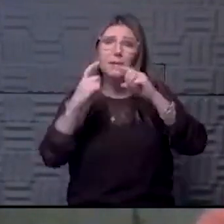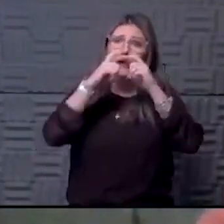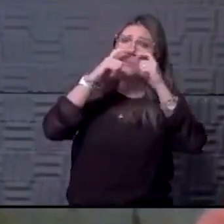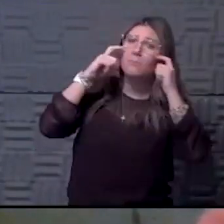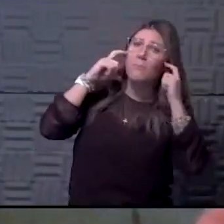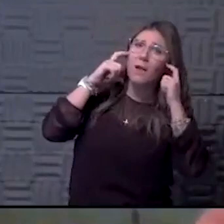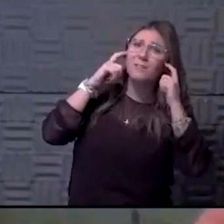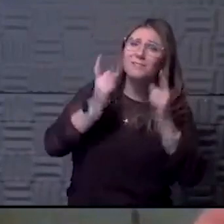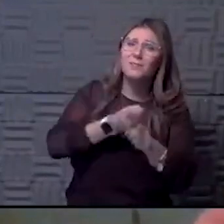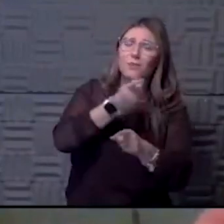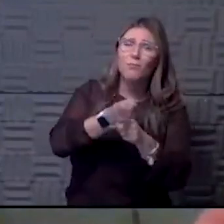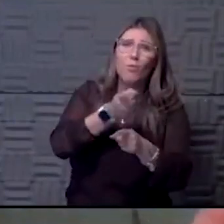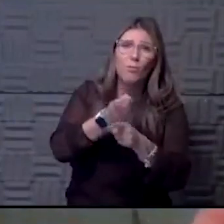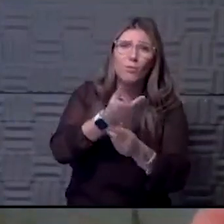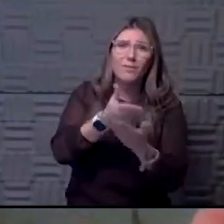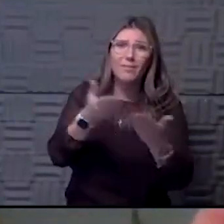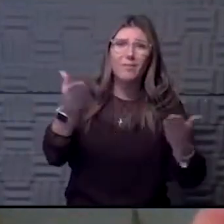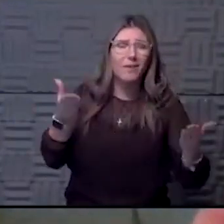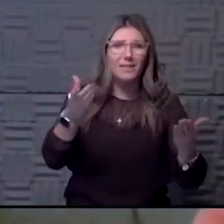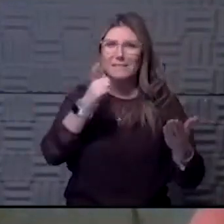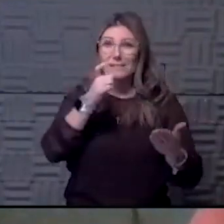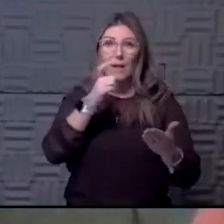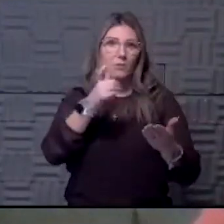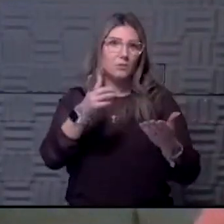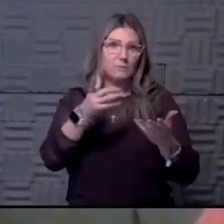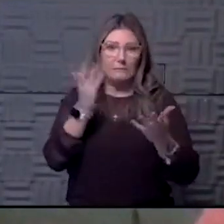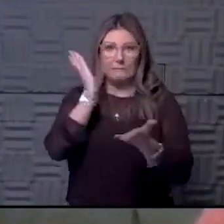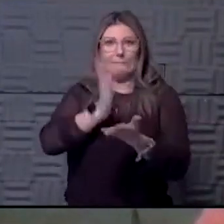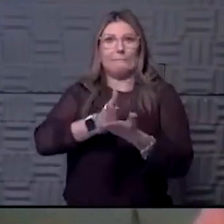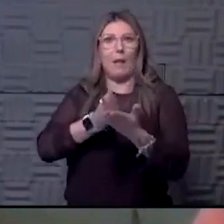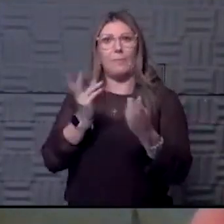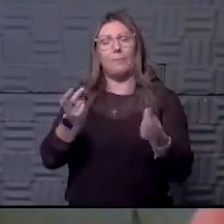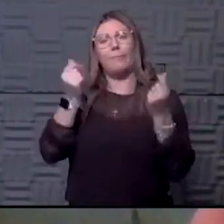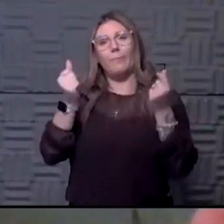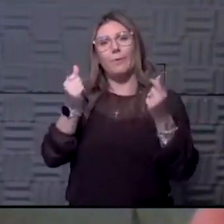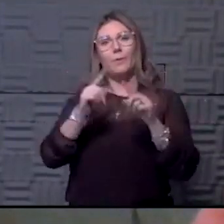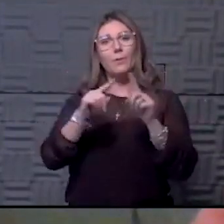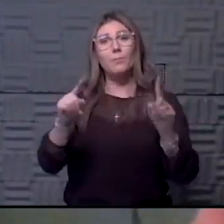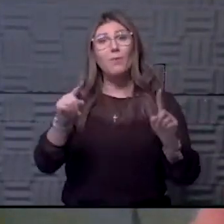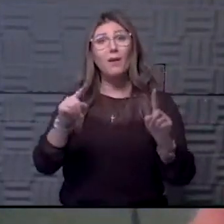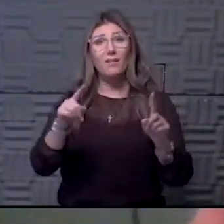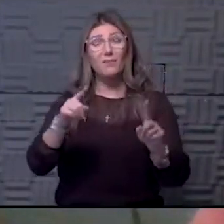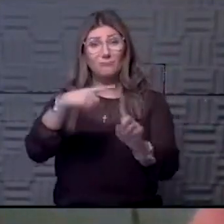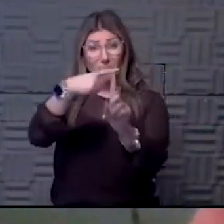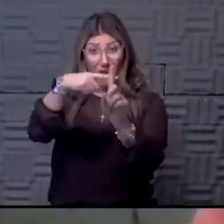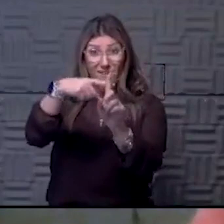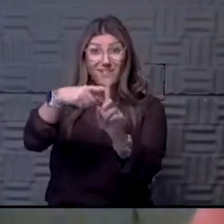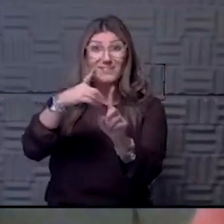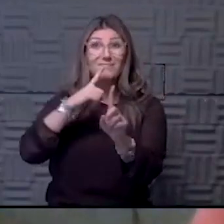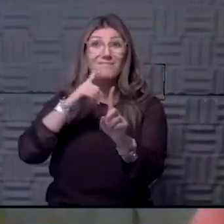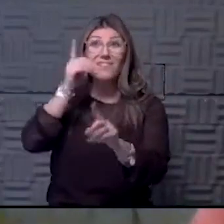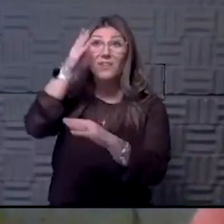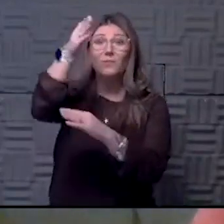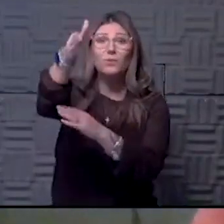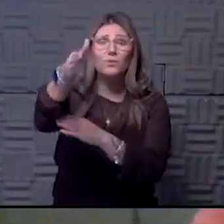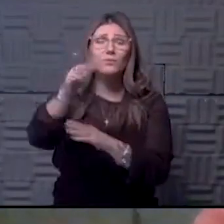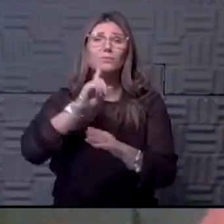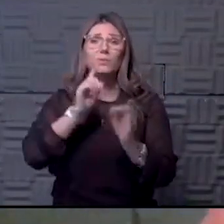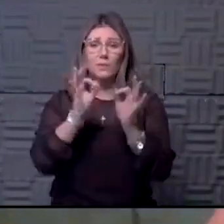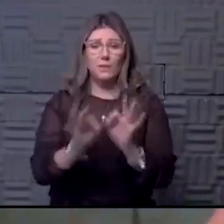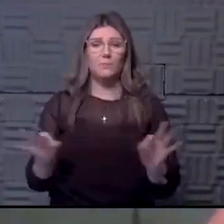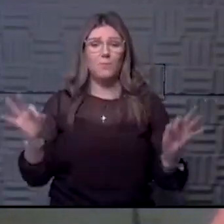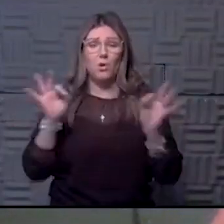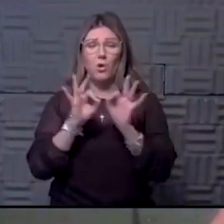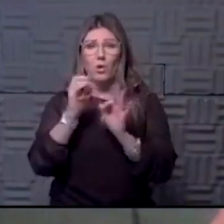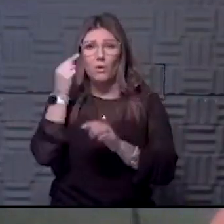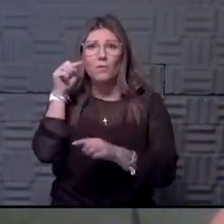things. None of that's going to go away right away. But there's a light, and it's just really important for you